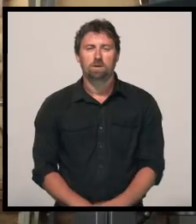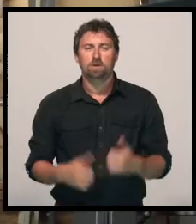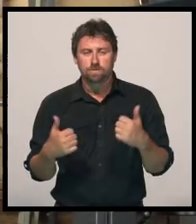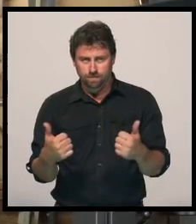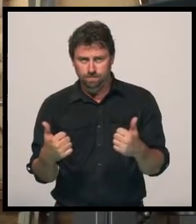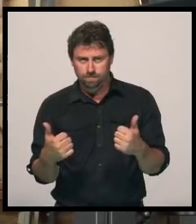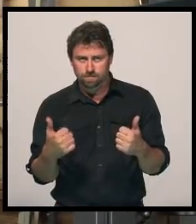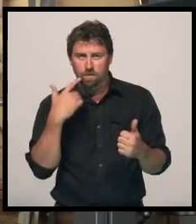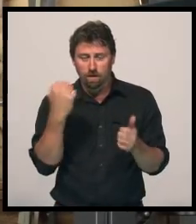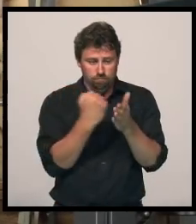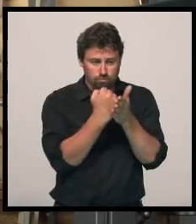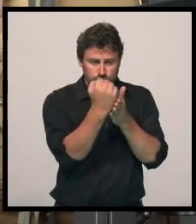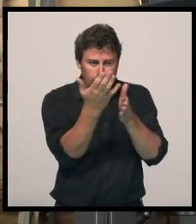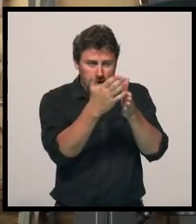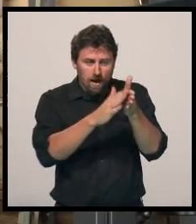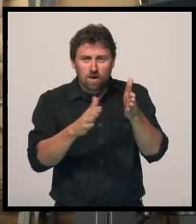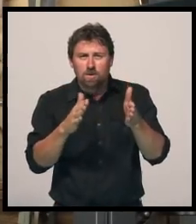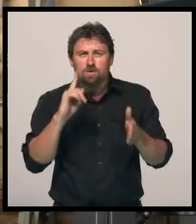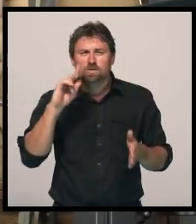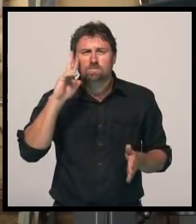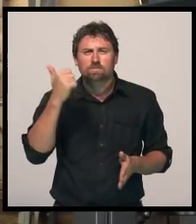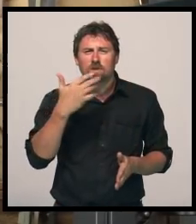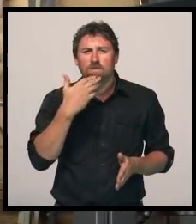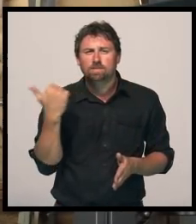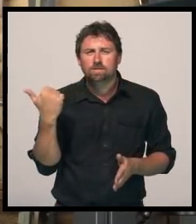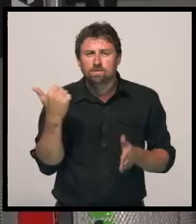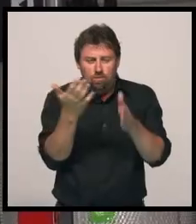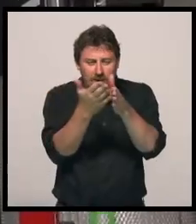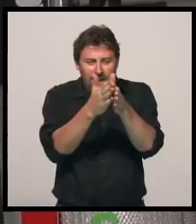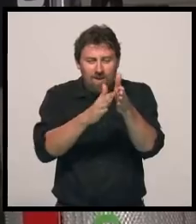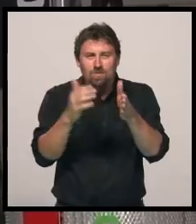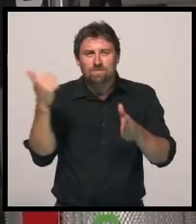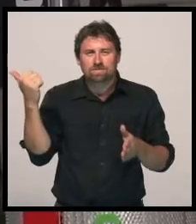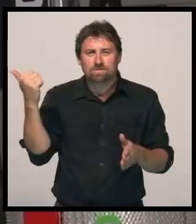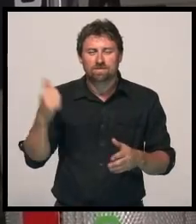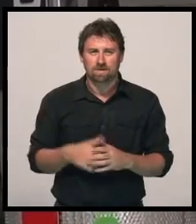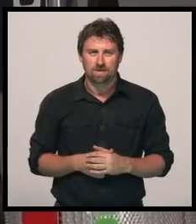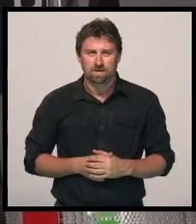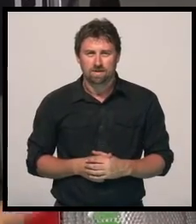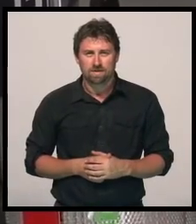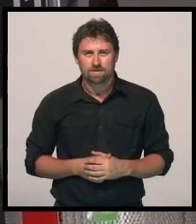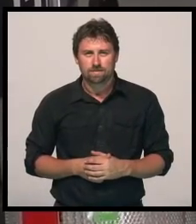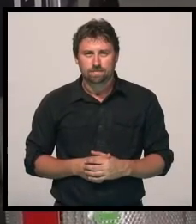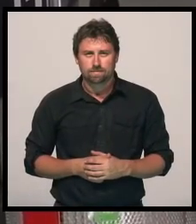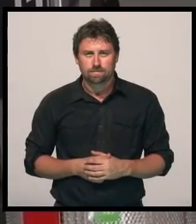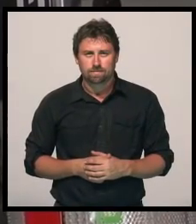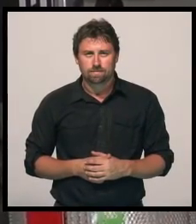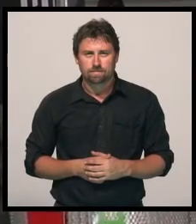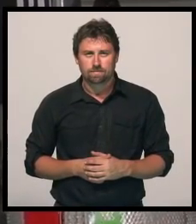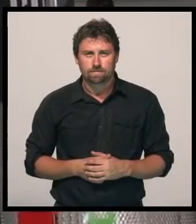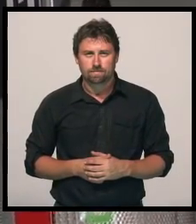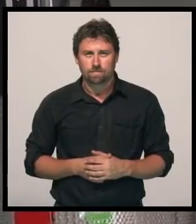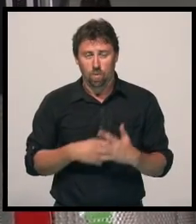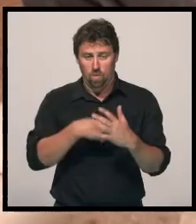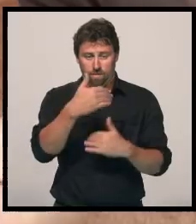Okay. Now, we've got the round over bit. As you can see, it's got a nice rounded edge on the top inside of the box